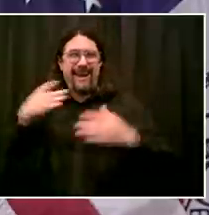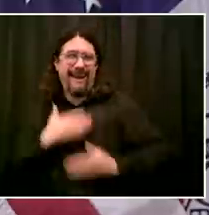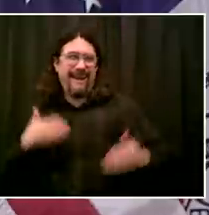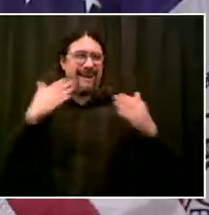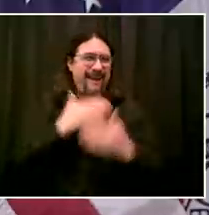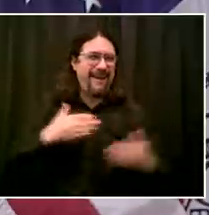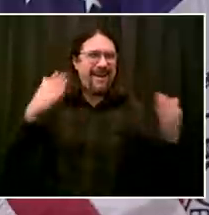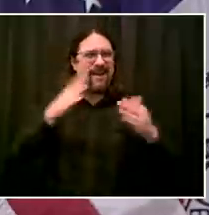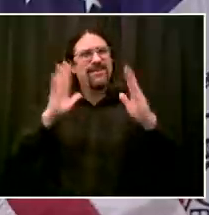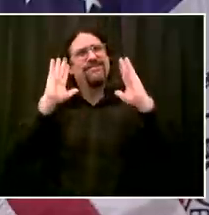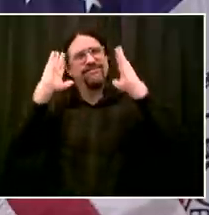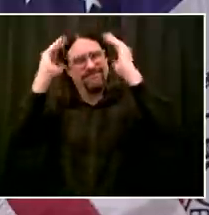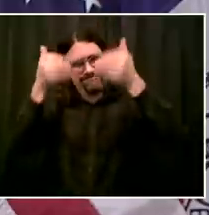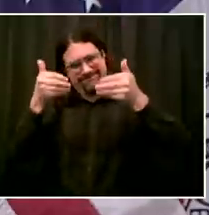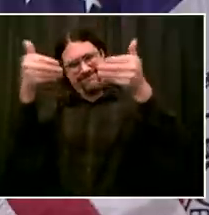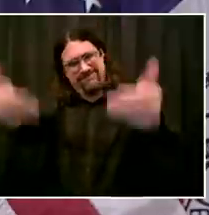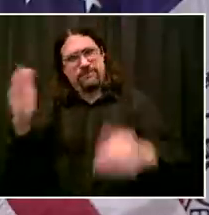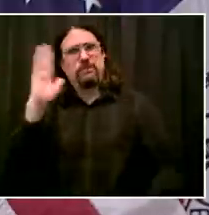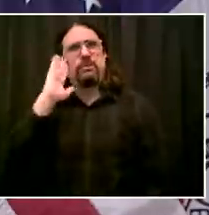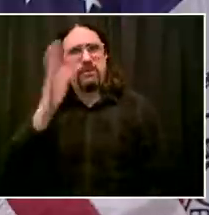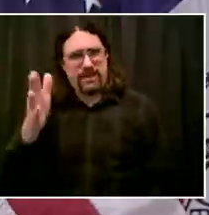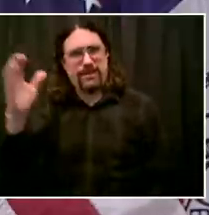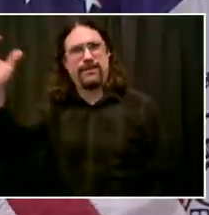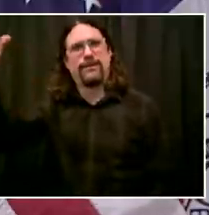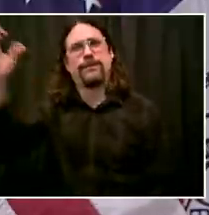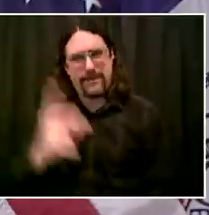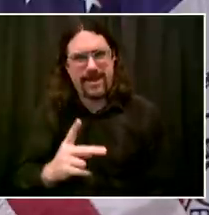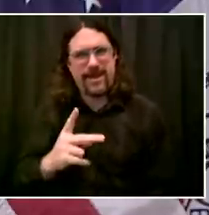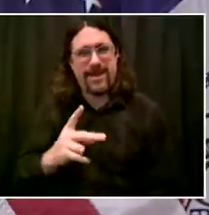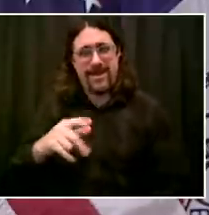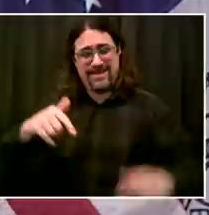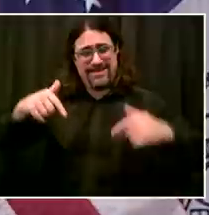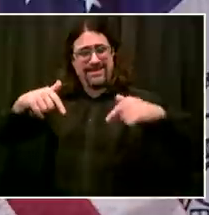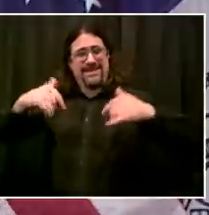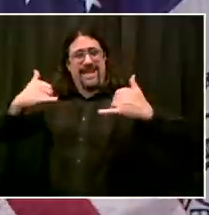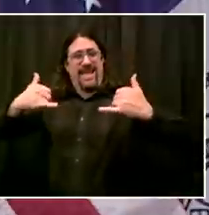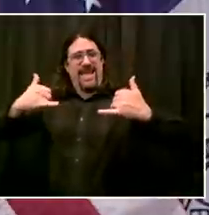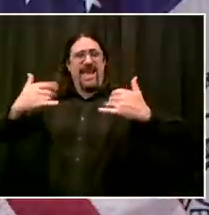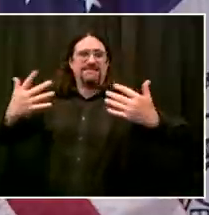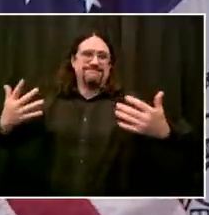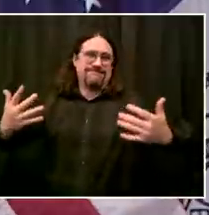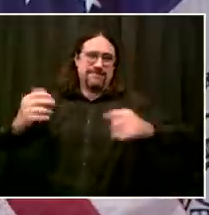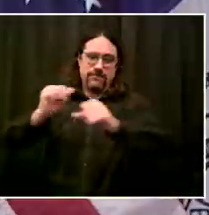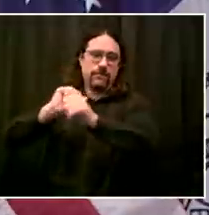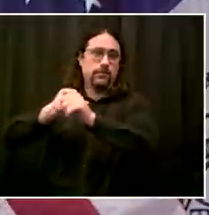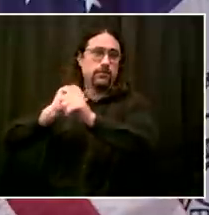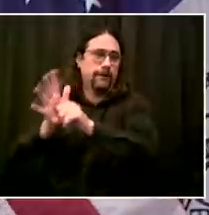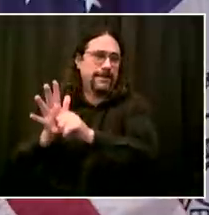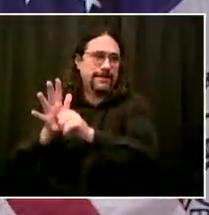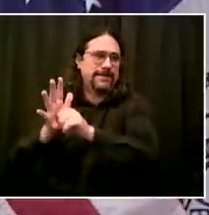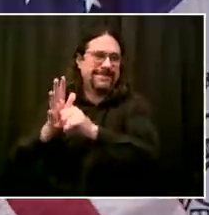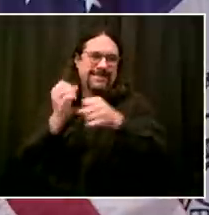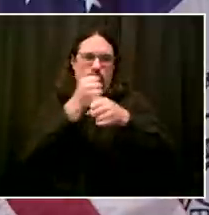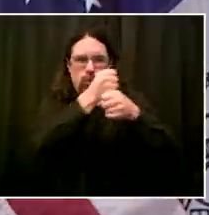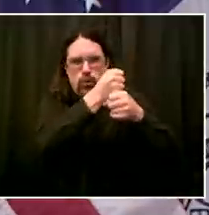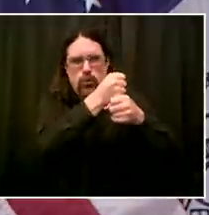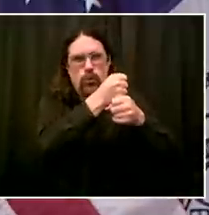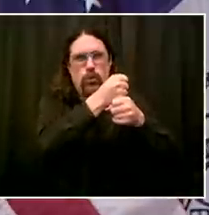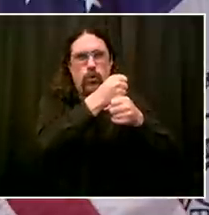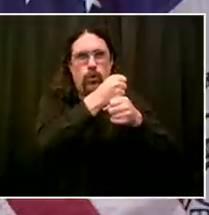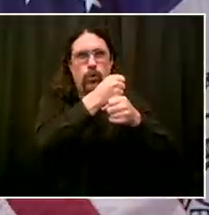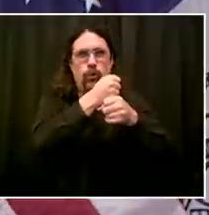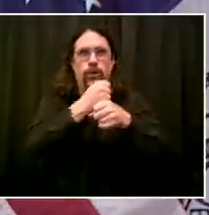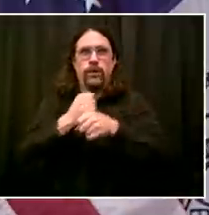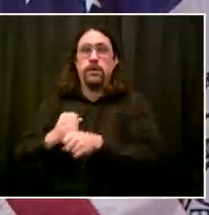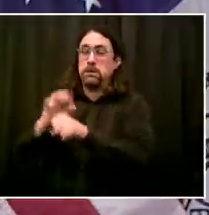is time limited. New York City is not time limited. The coronavirus will be contained over time. There will be